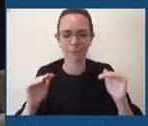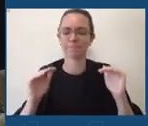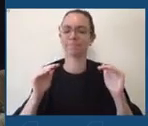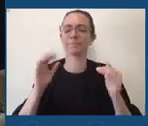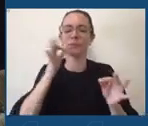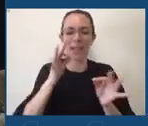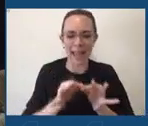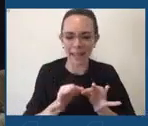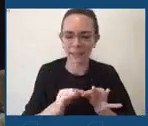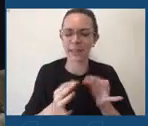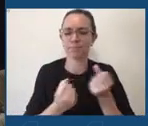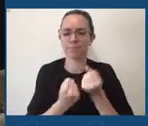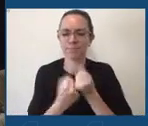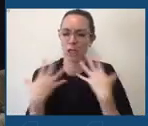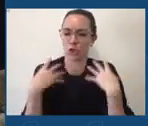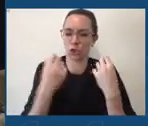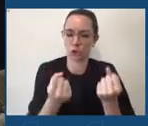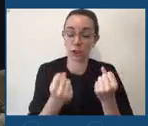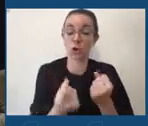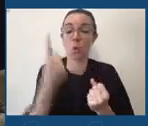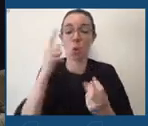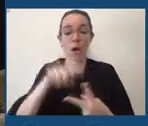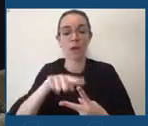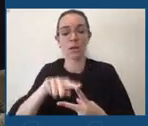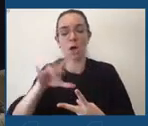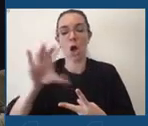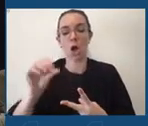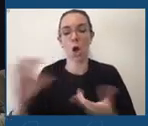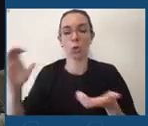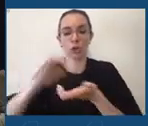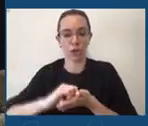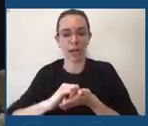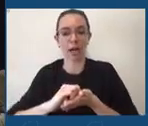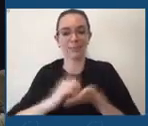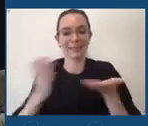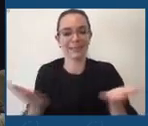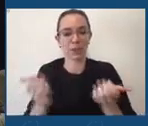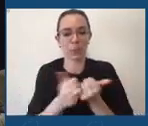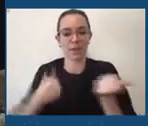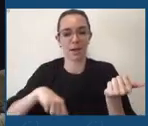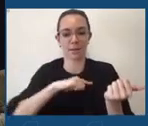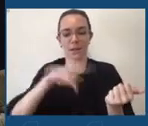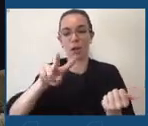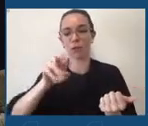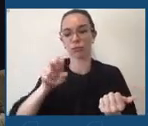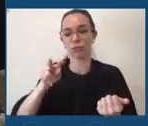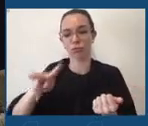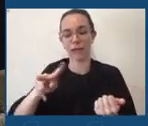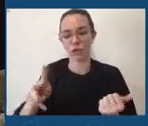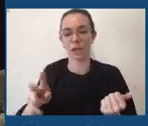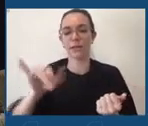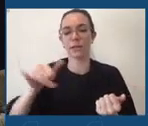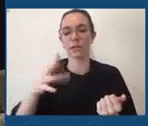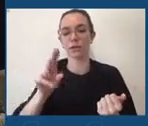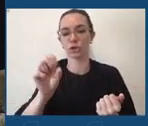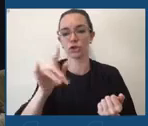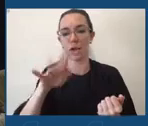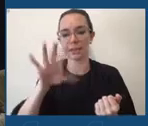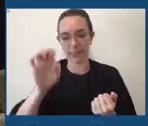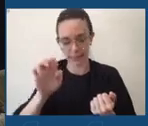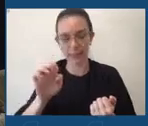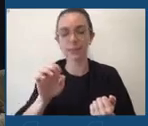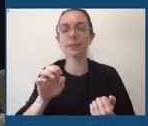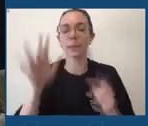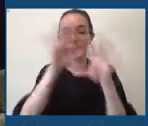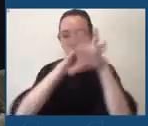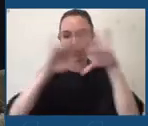and great courage. One of them, our co-chair, is with us tonight. He's Reverend Justice, the president of the National Action Network,